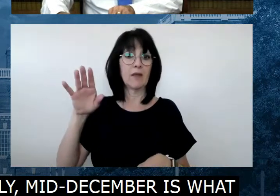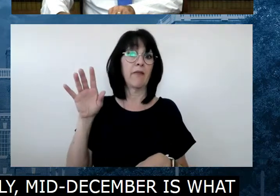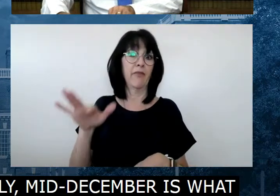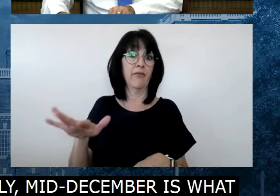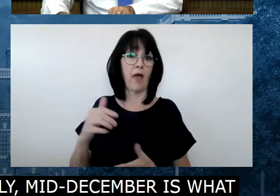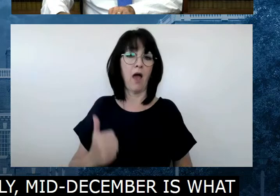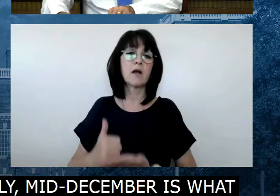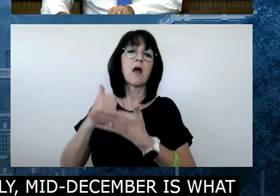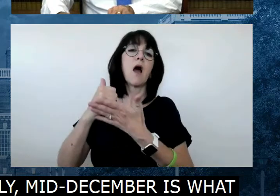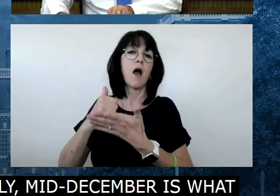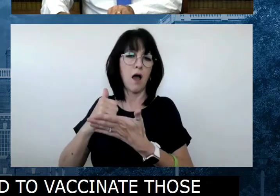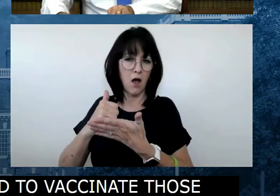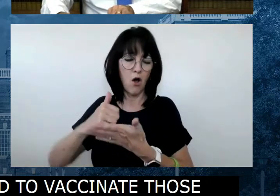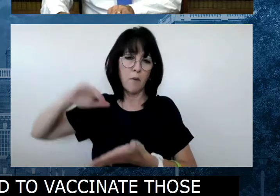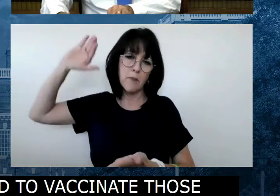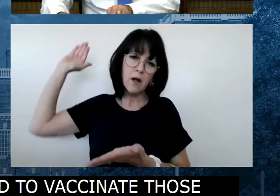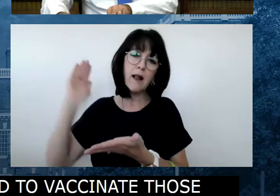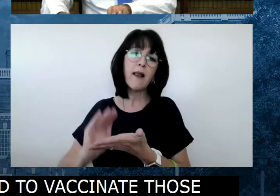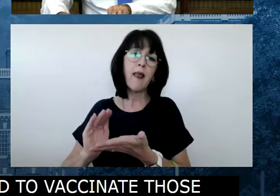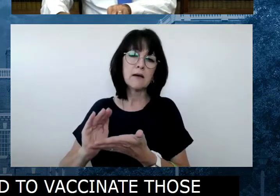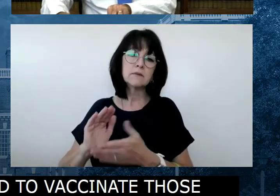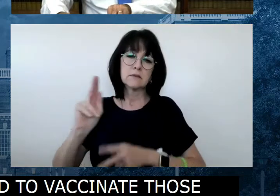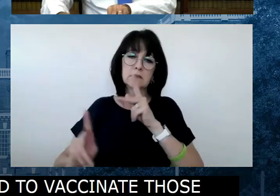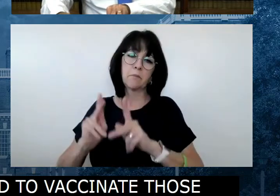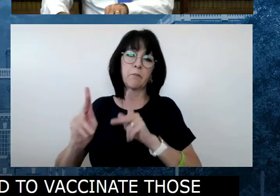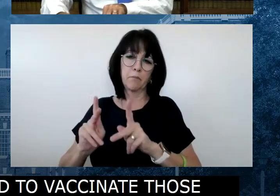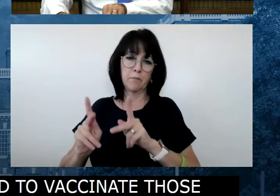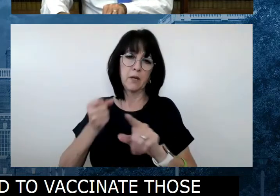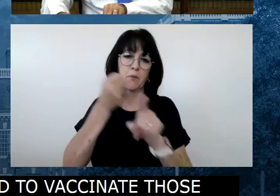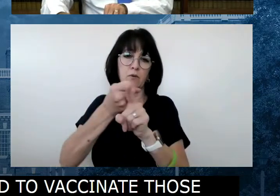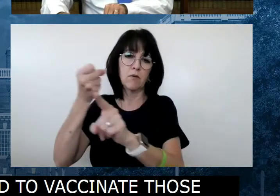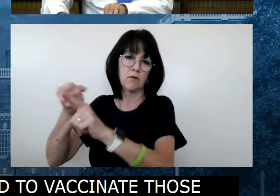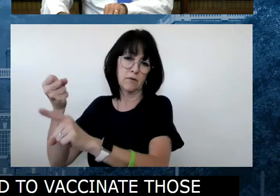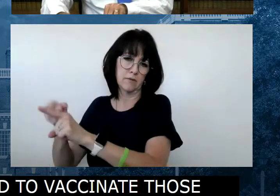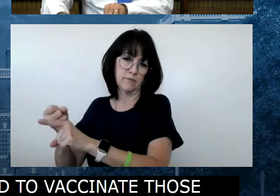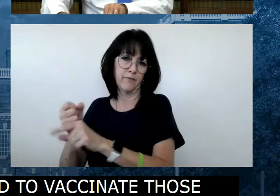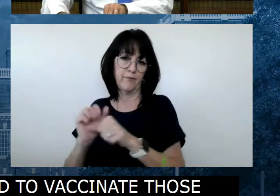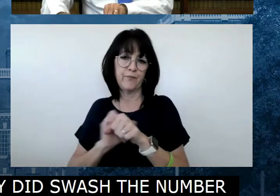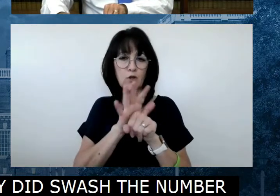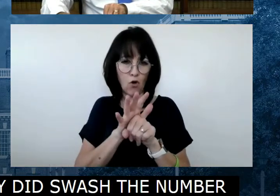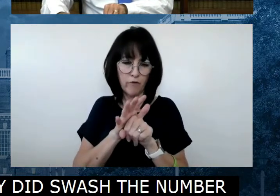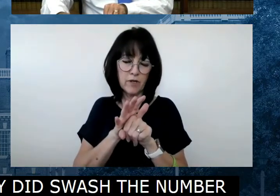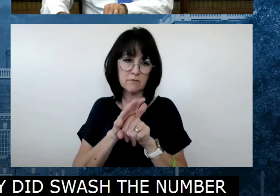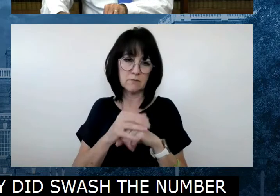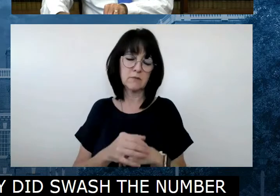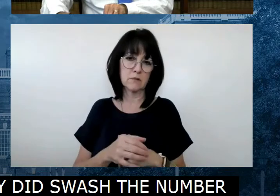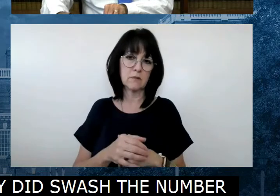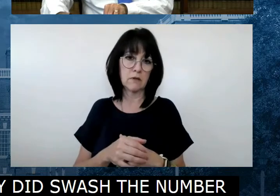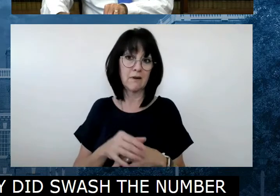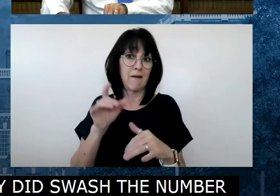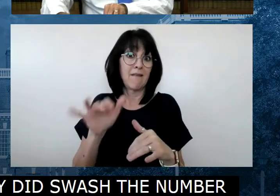of people treated for COVID-19 vaccines and the deaths that